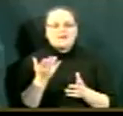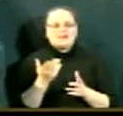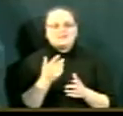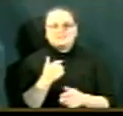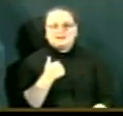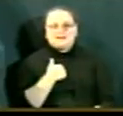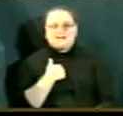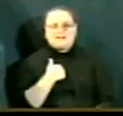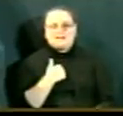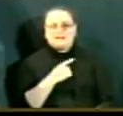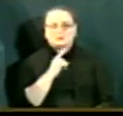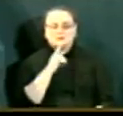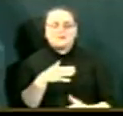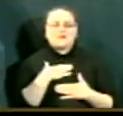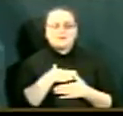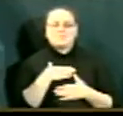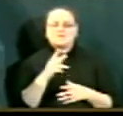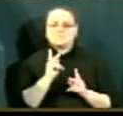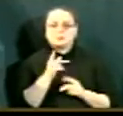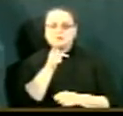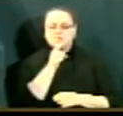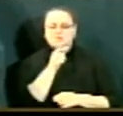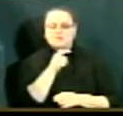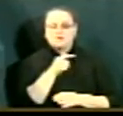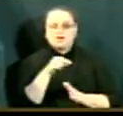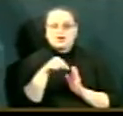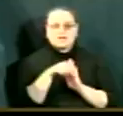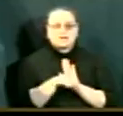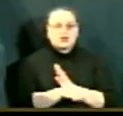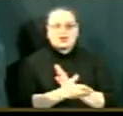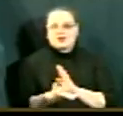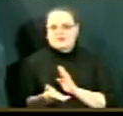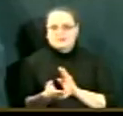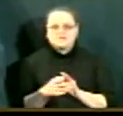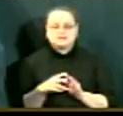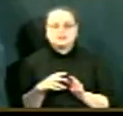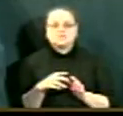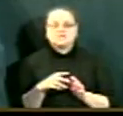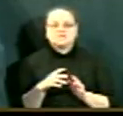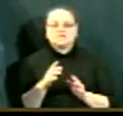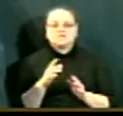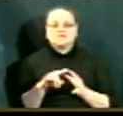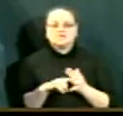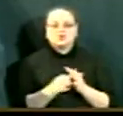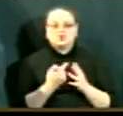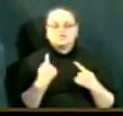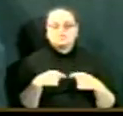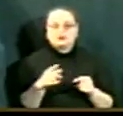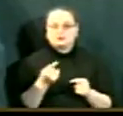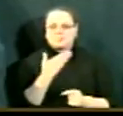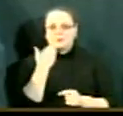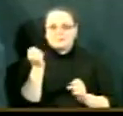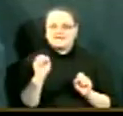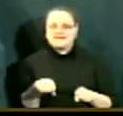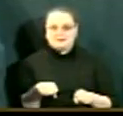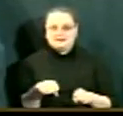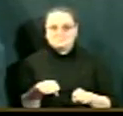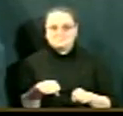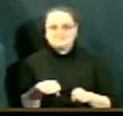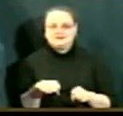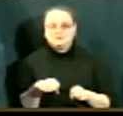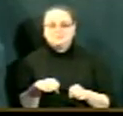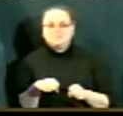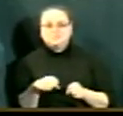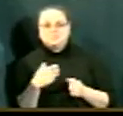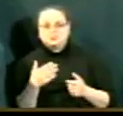I greatly appreciate people who dug into this and started to try to do the best they could,